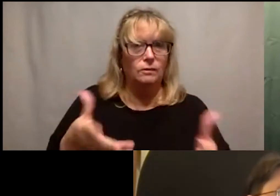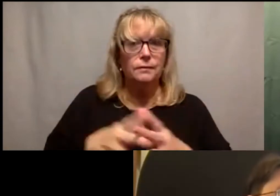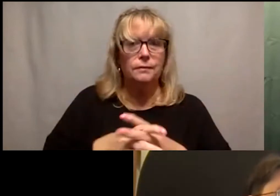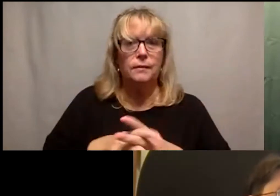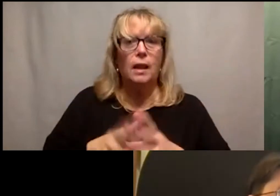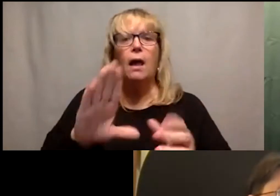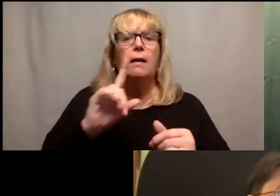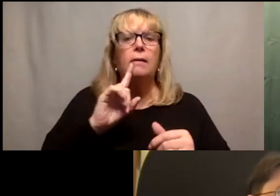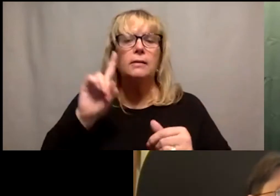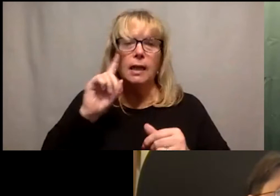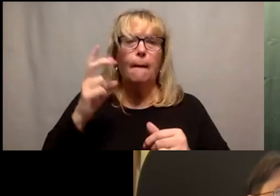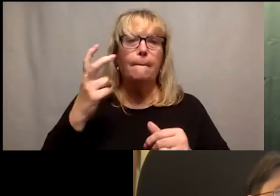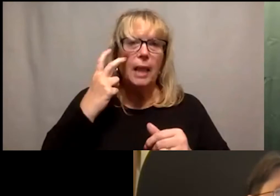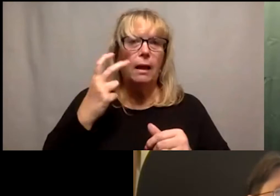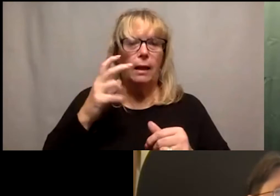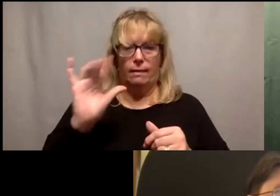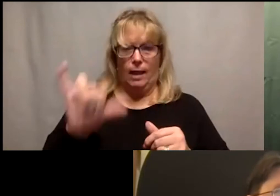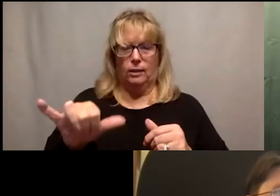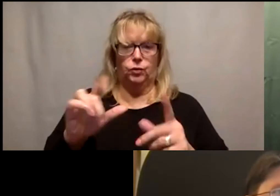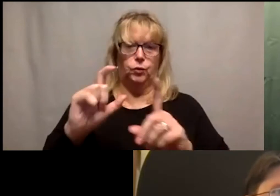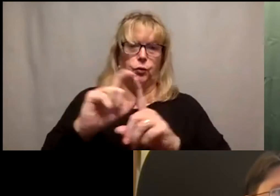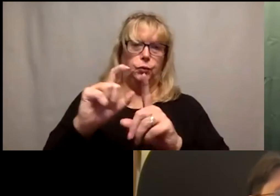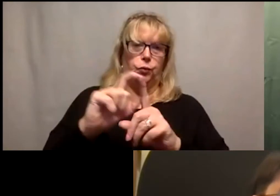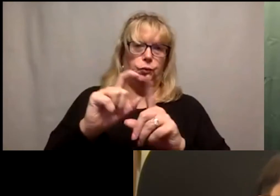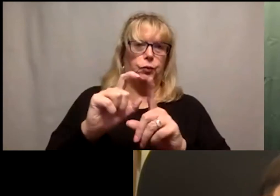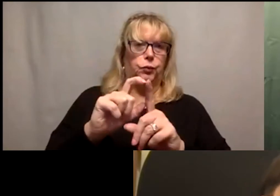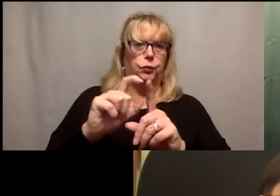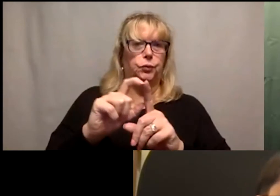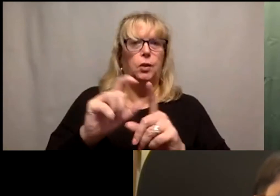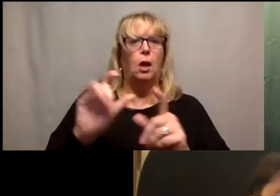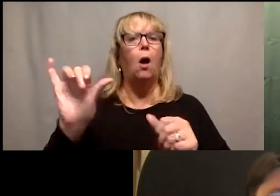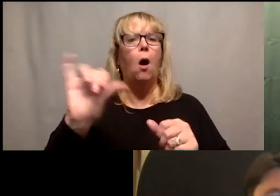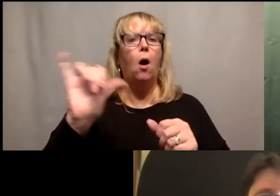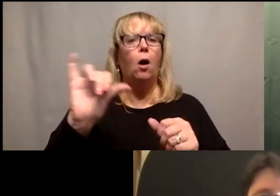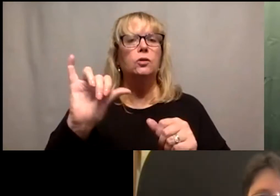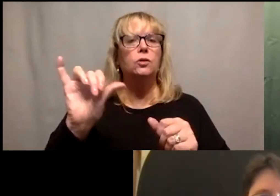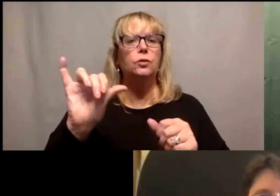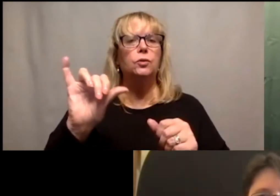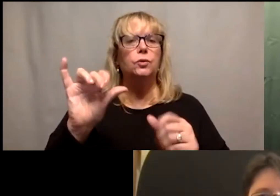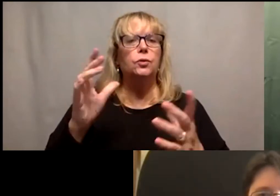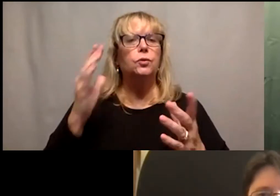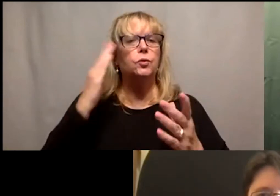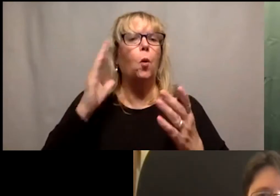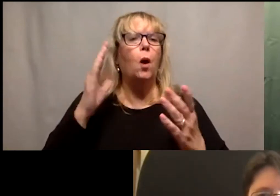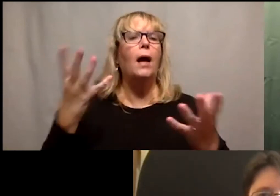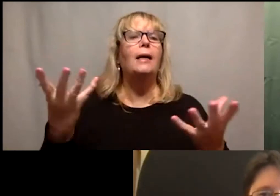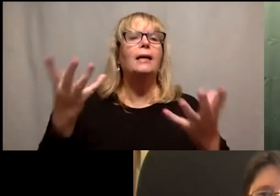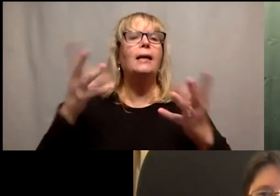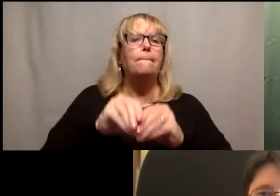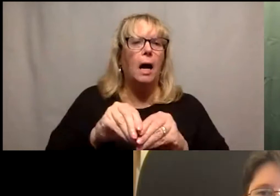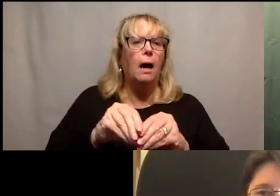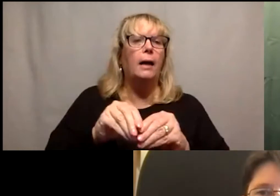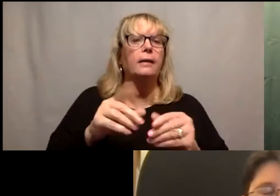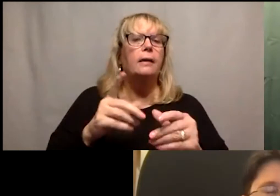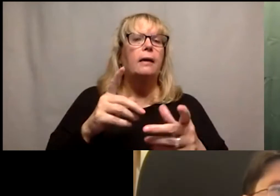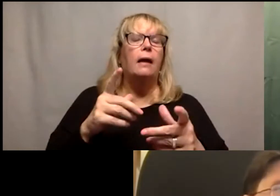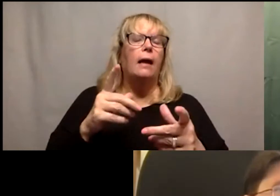deaf blindness is a term that is also known as combined vision and hearing loss, and it's okay to embrace this